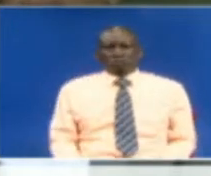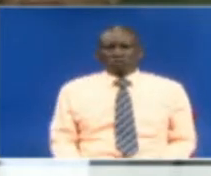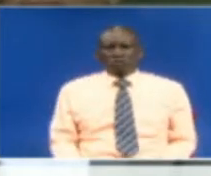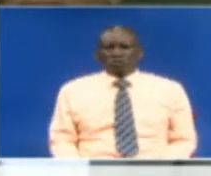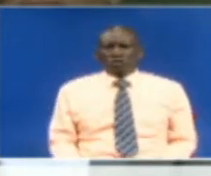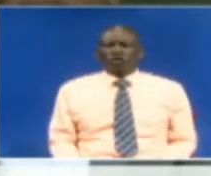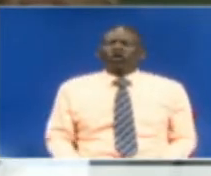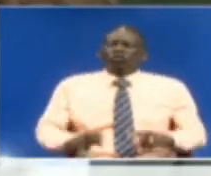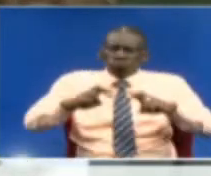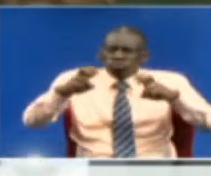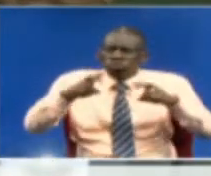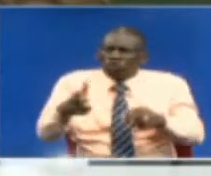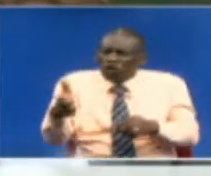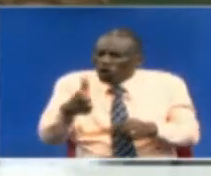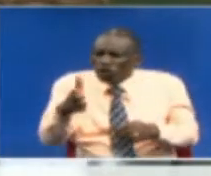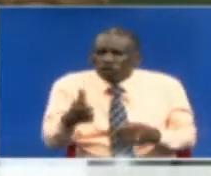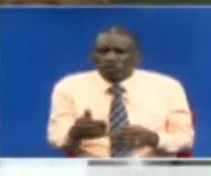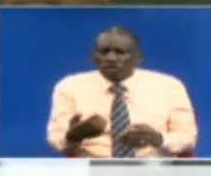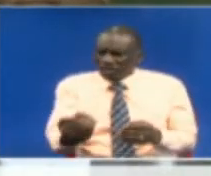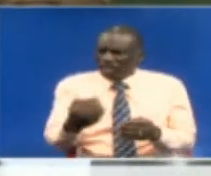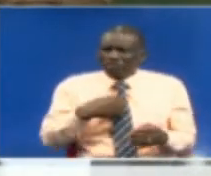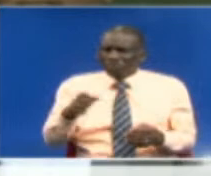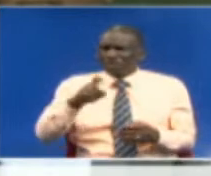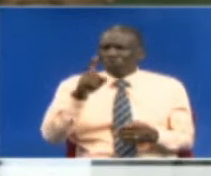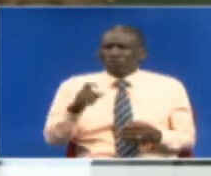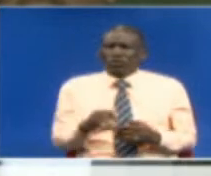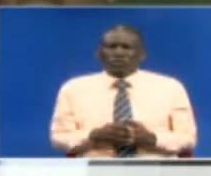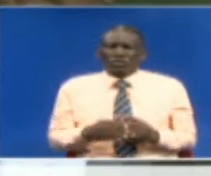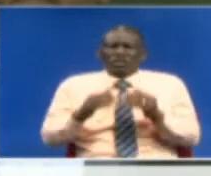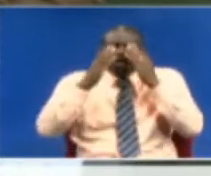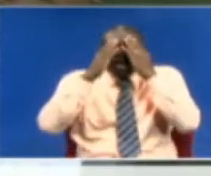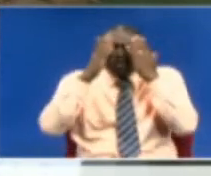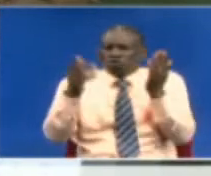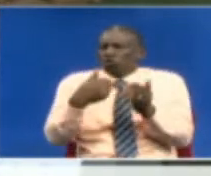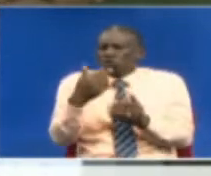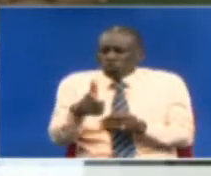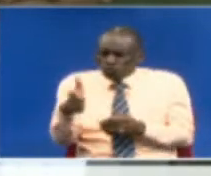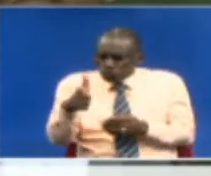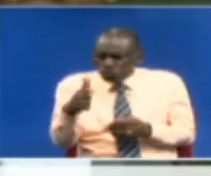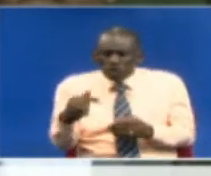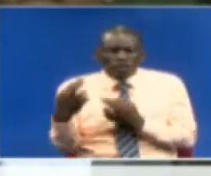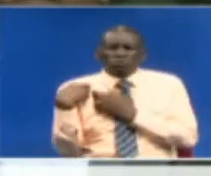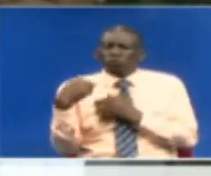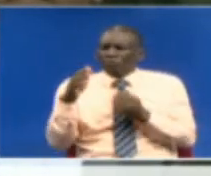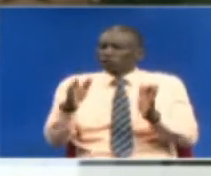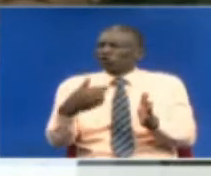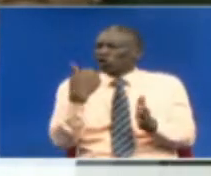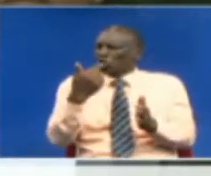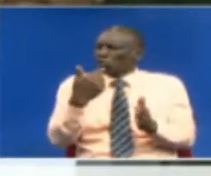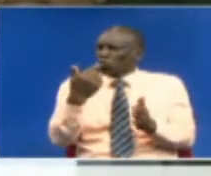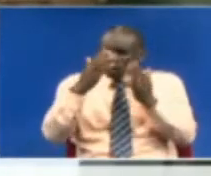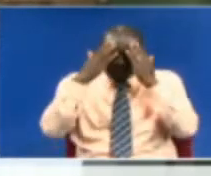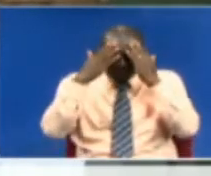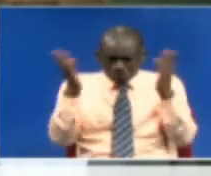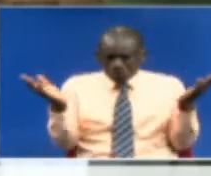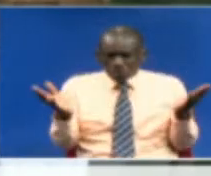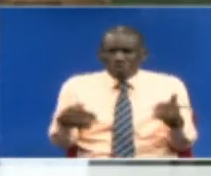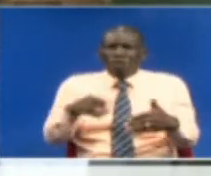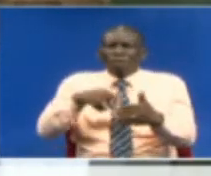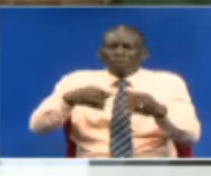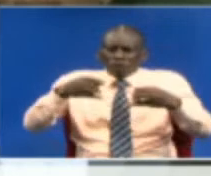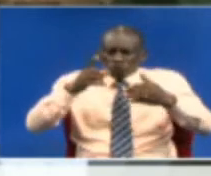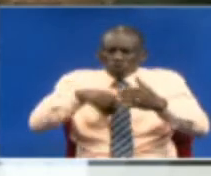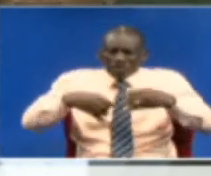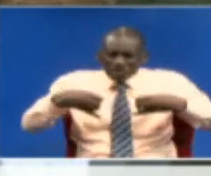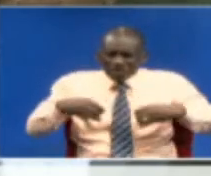for the original clip, then ask me. I don't know. I don't know who was taking the clip, because what they tried to